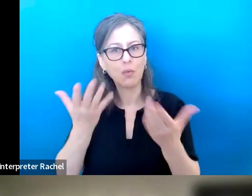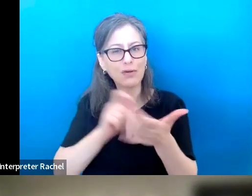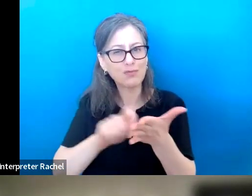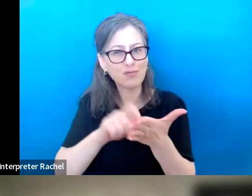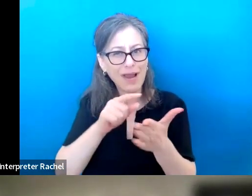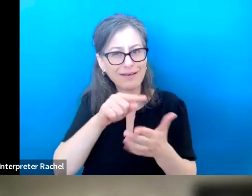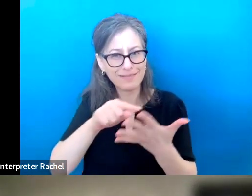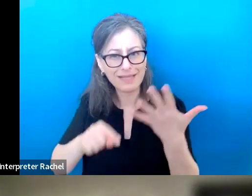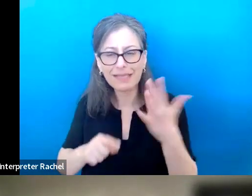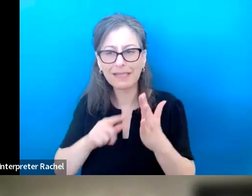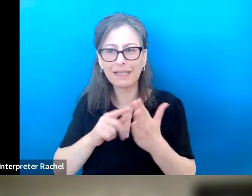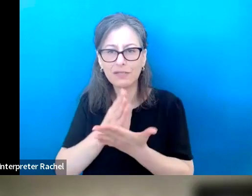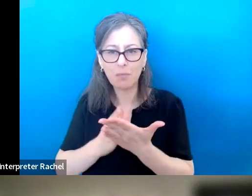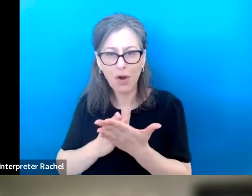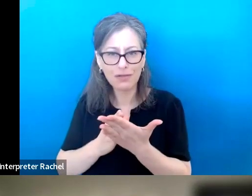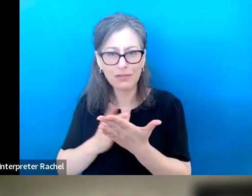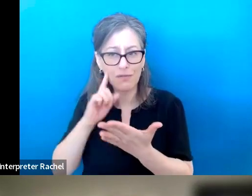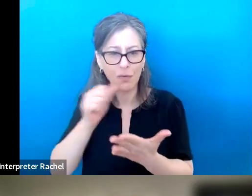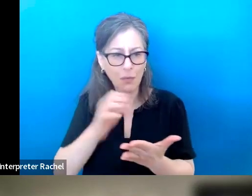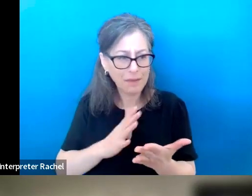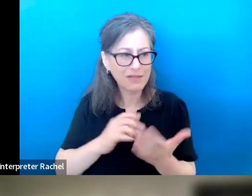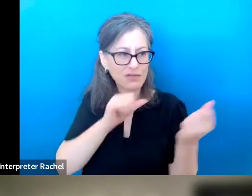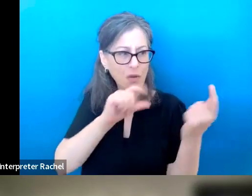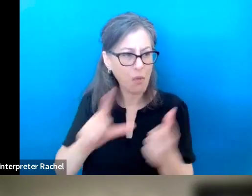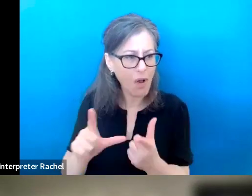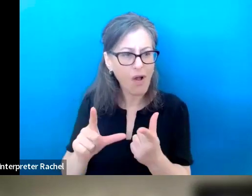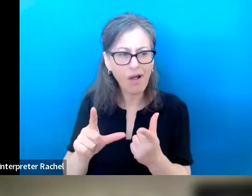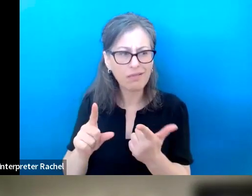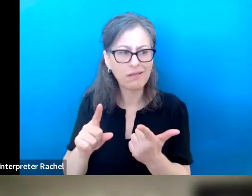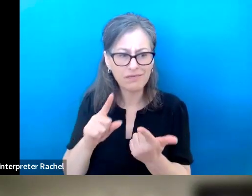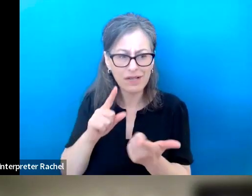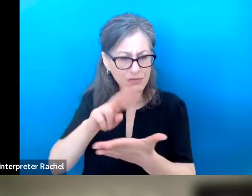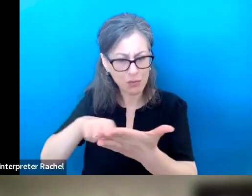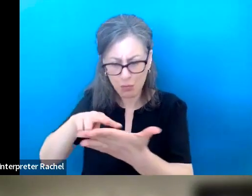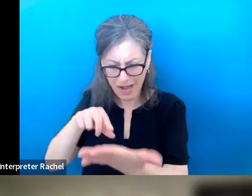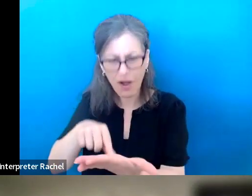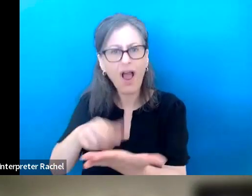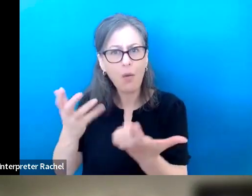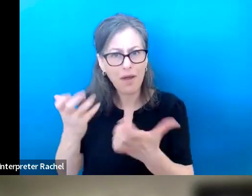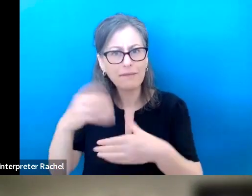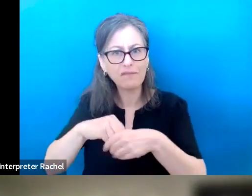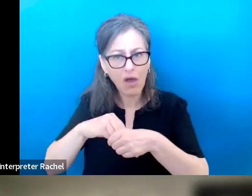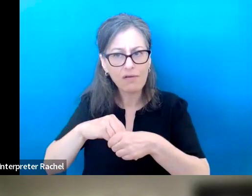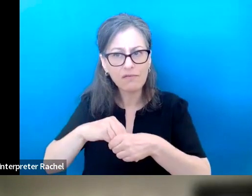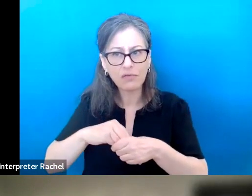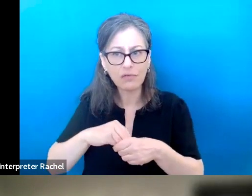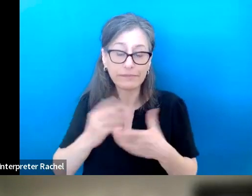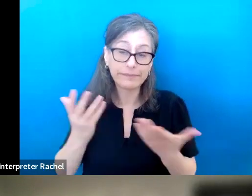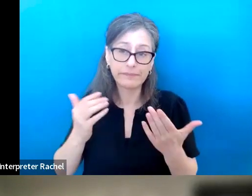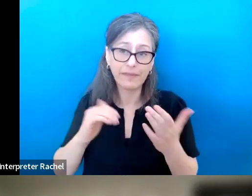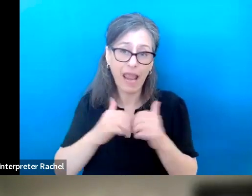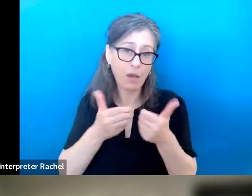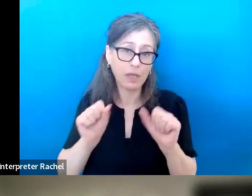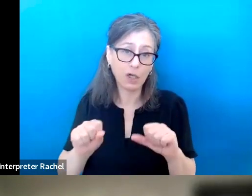so beautifully for women. So that we all of us girls just read this story and wanted to be part of it in whatever way we possibly could. So I